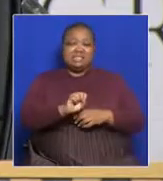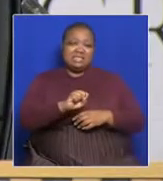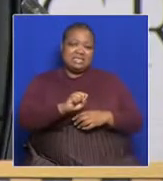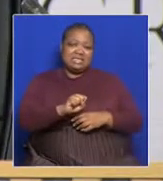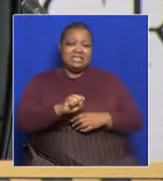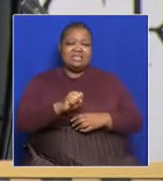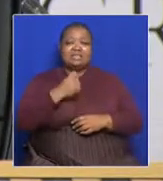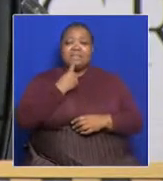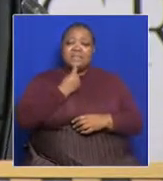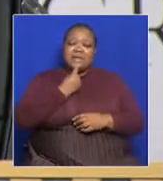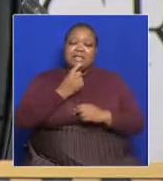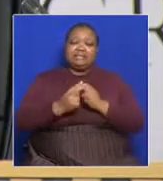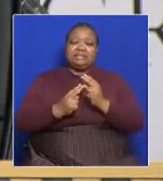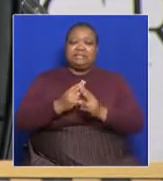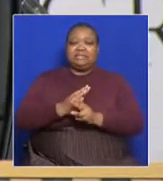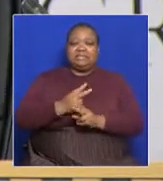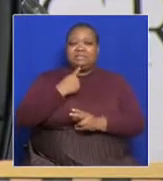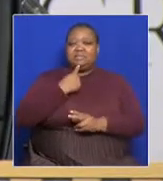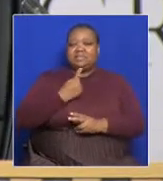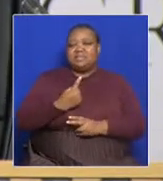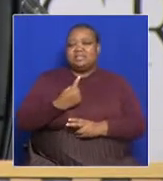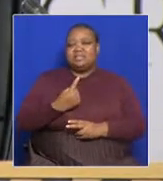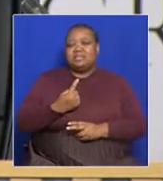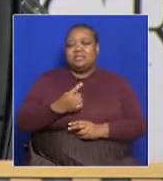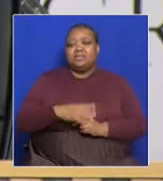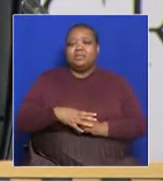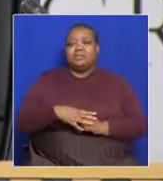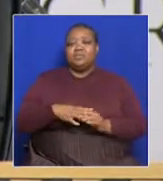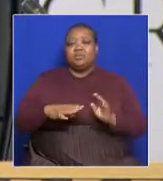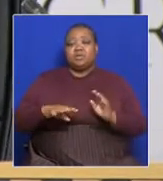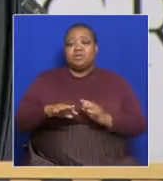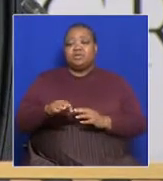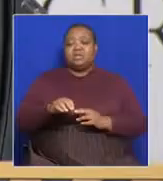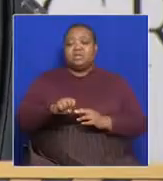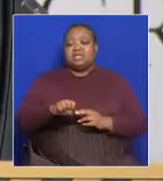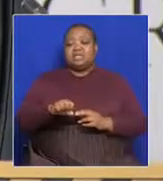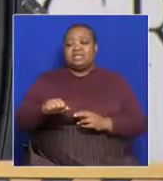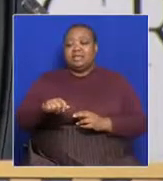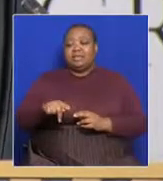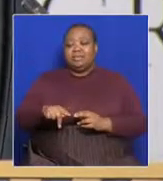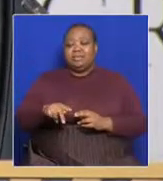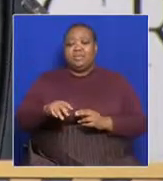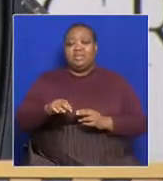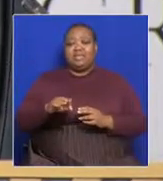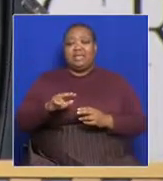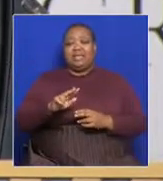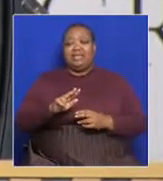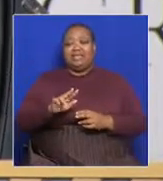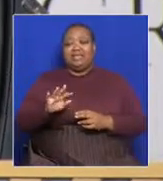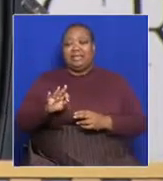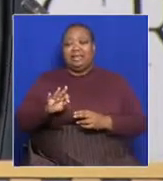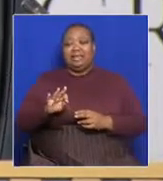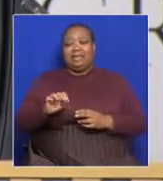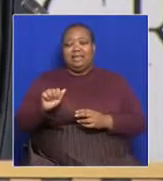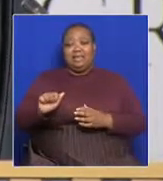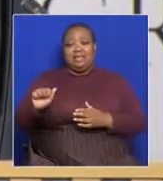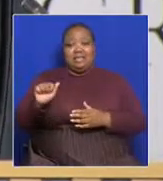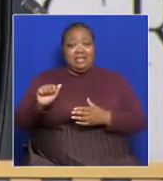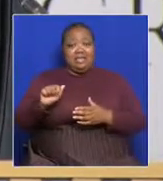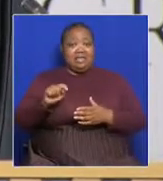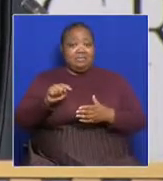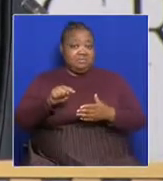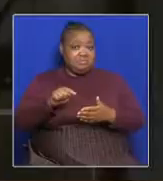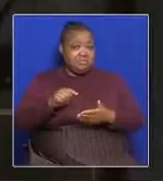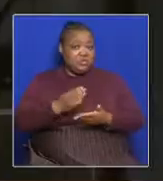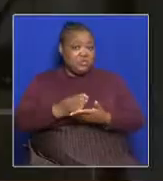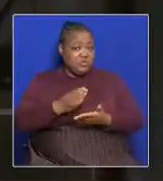I'm saying completing that SAP 83A does not guarantee you are getting to destroy your... Yes, I'm not